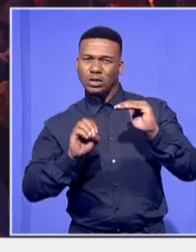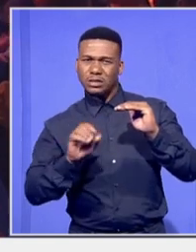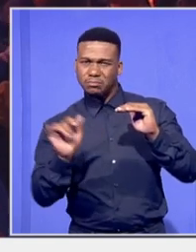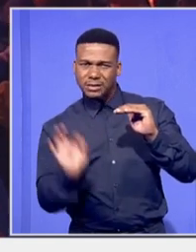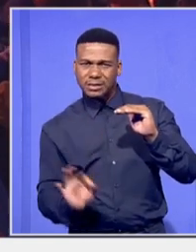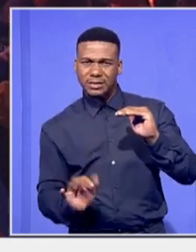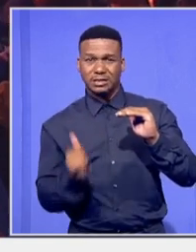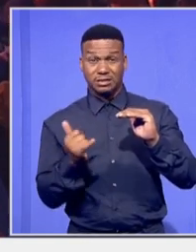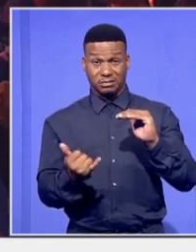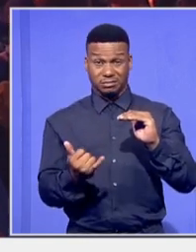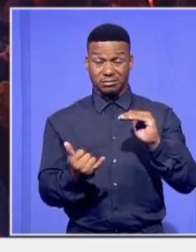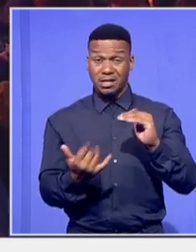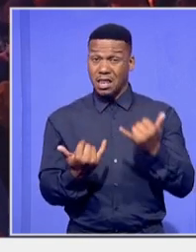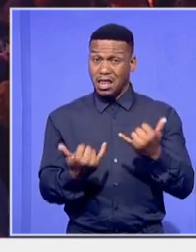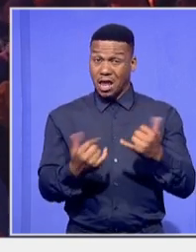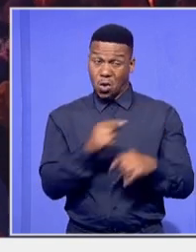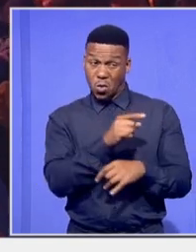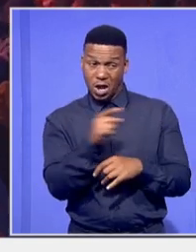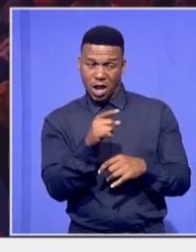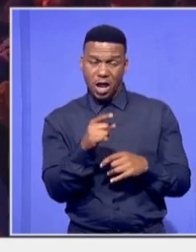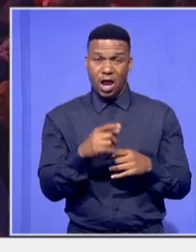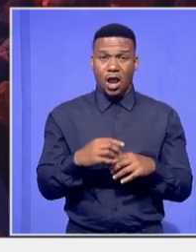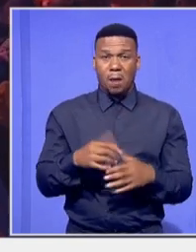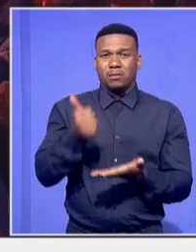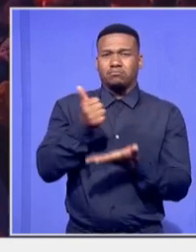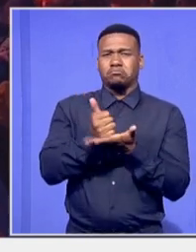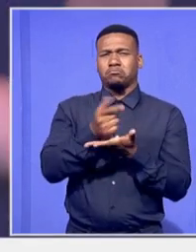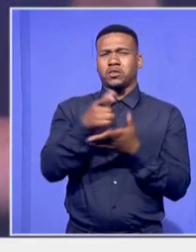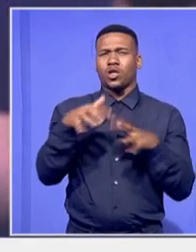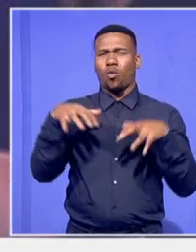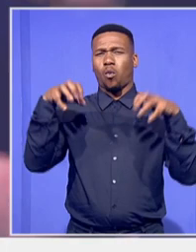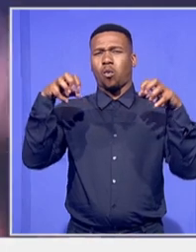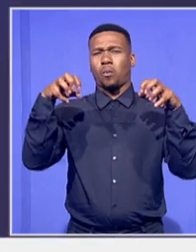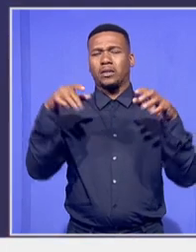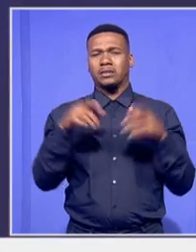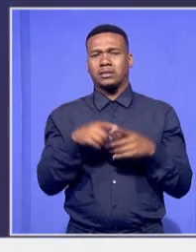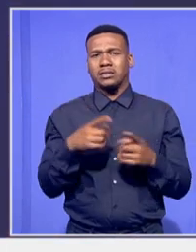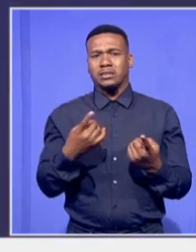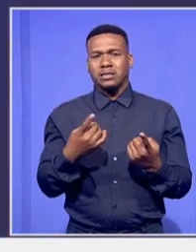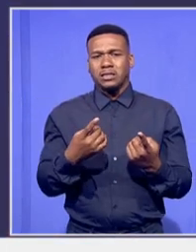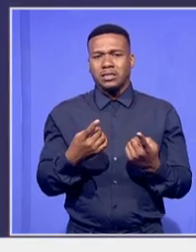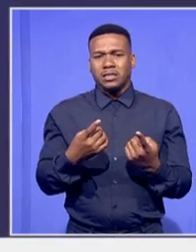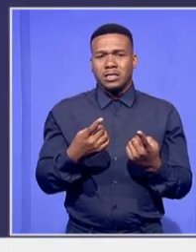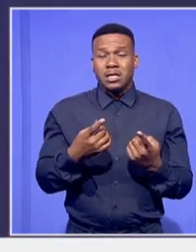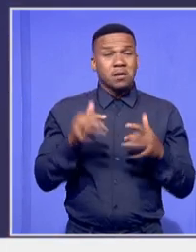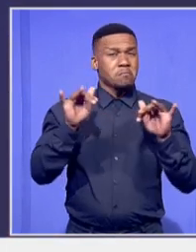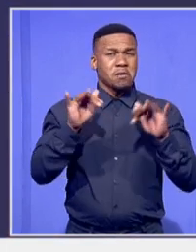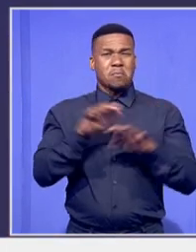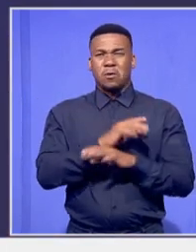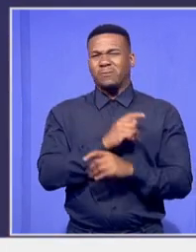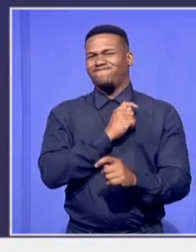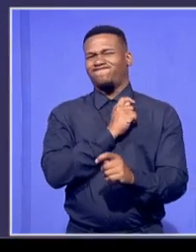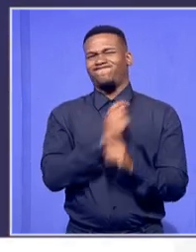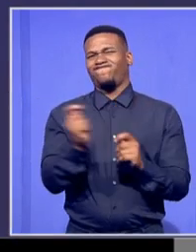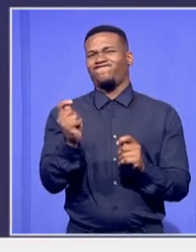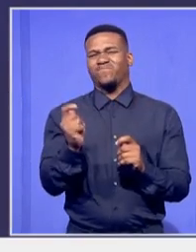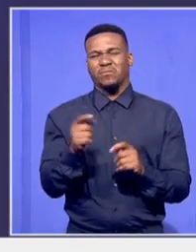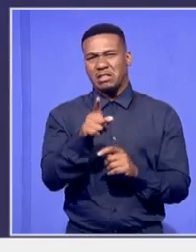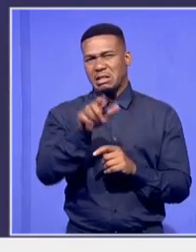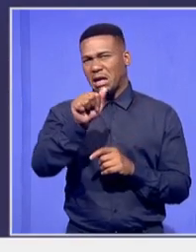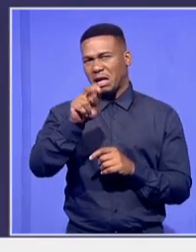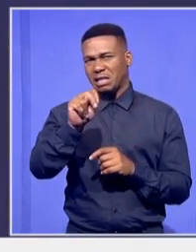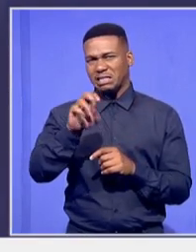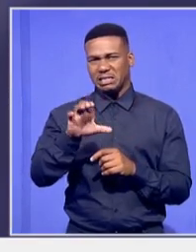occupying the union buildings is on notice. The people no longer want the ANC in government, and as